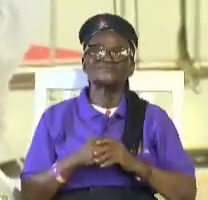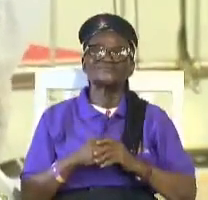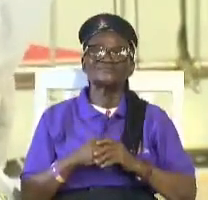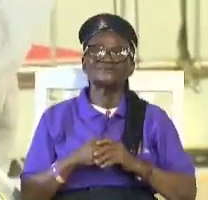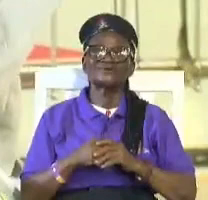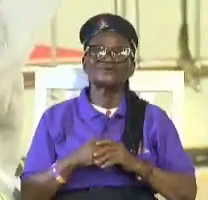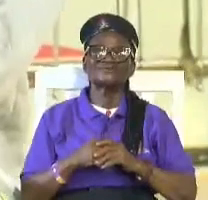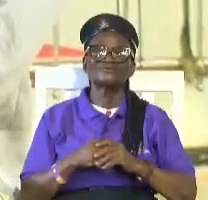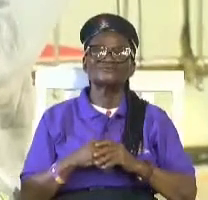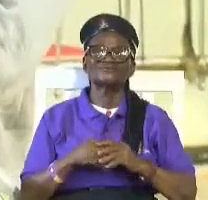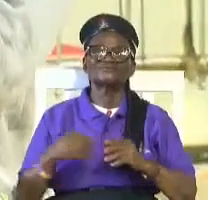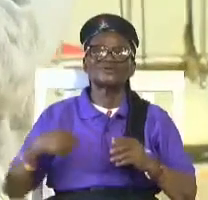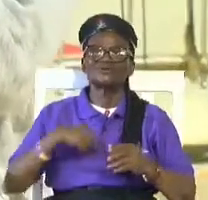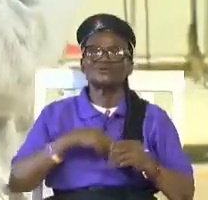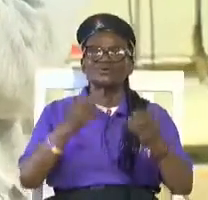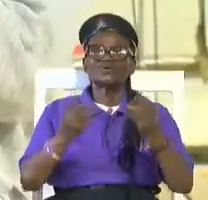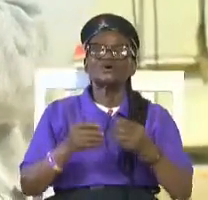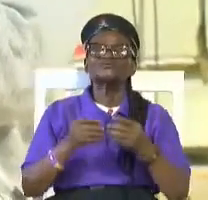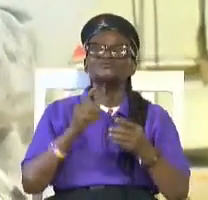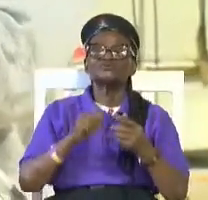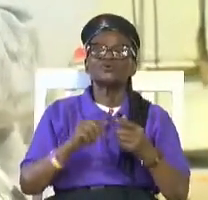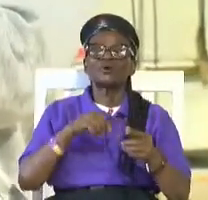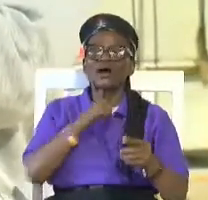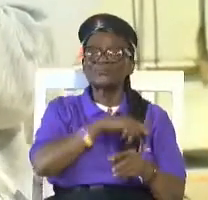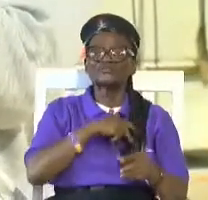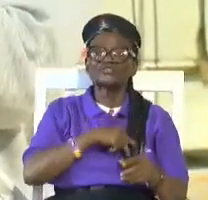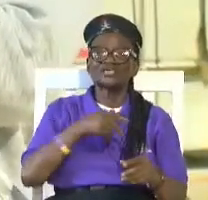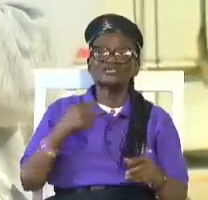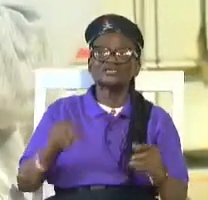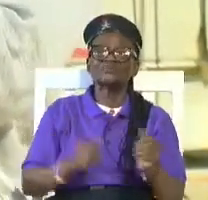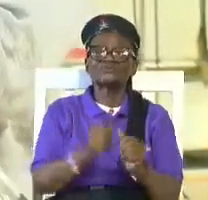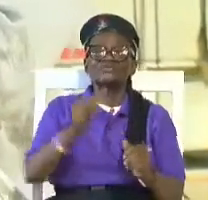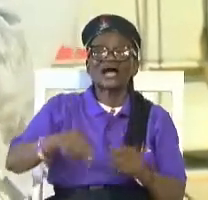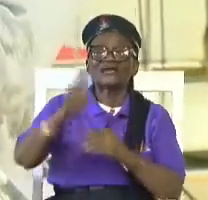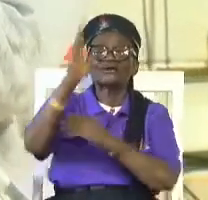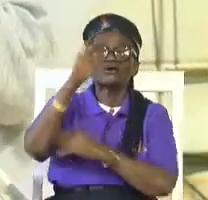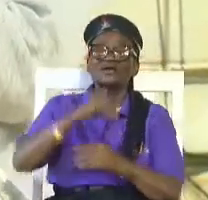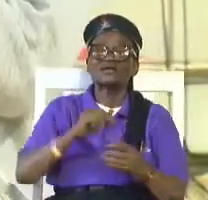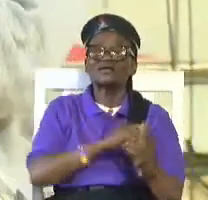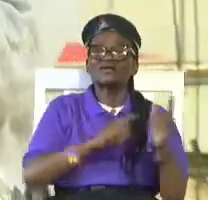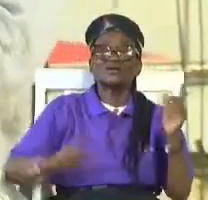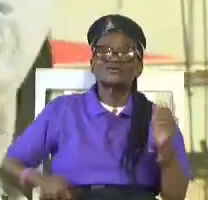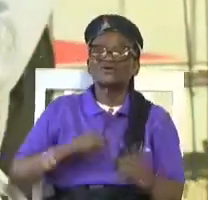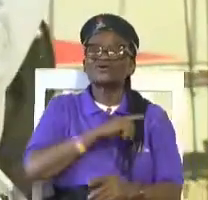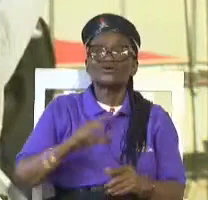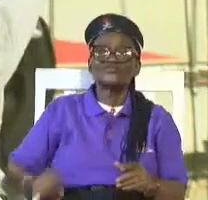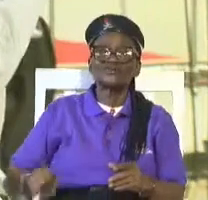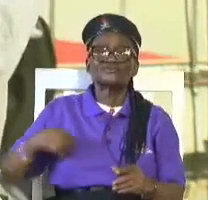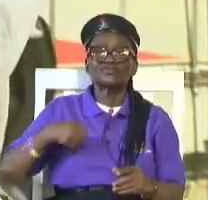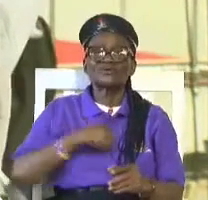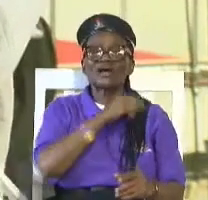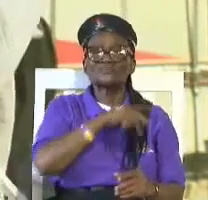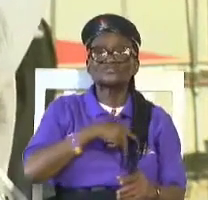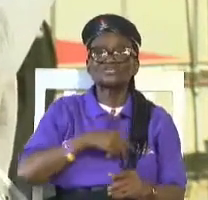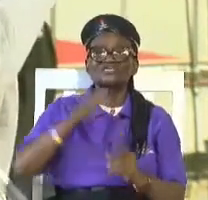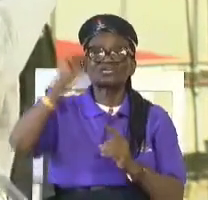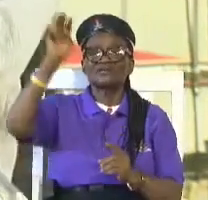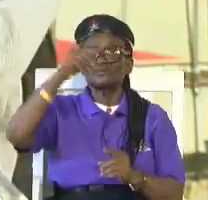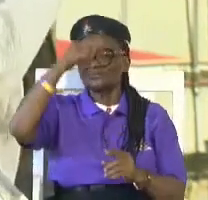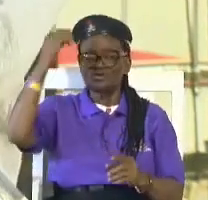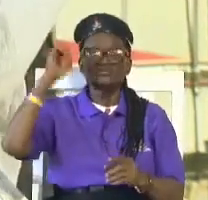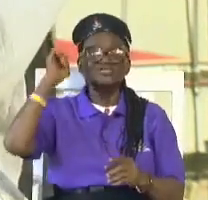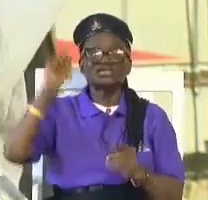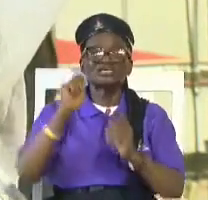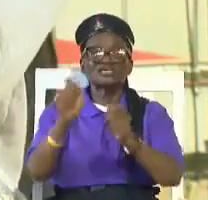We want to appreciate the Most High God, the King of Kings and the Lord of Lords. We appreciate him because he rewards